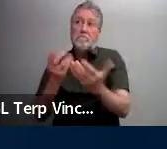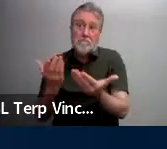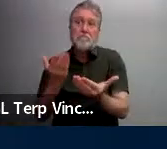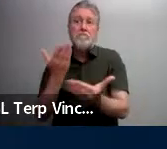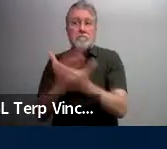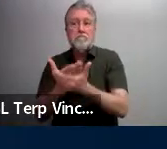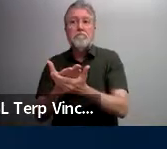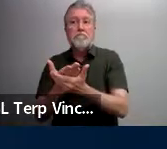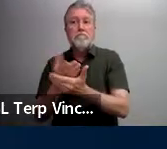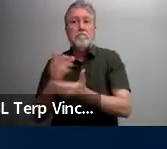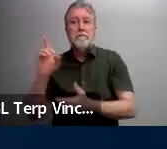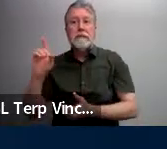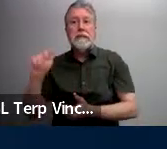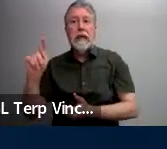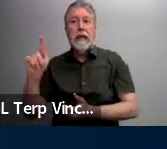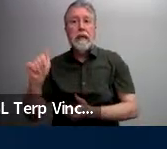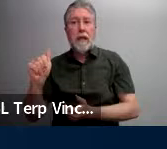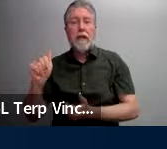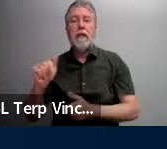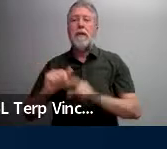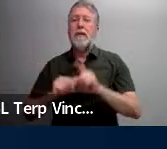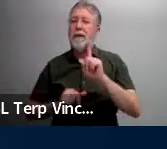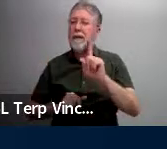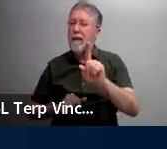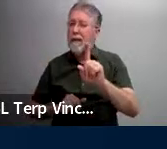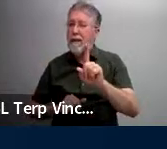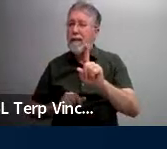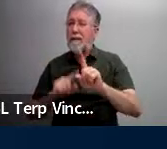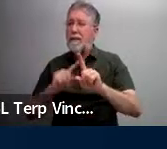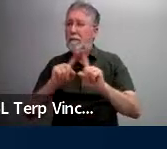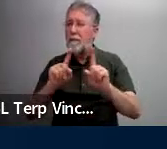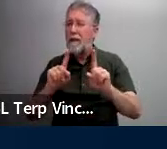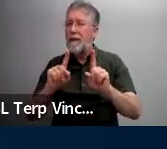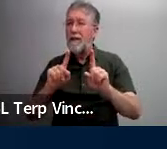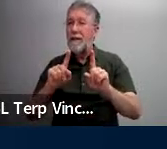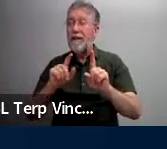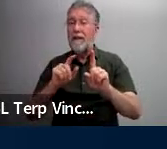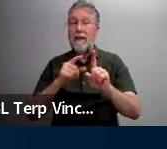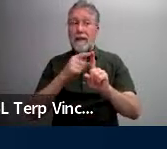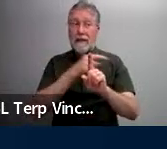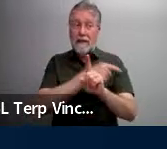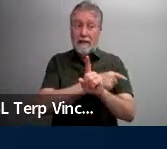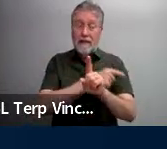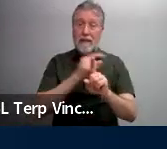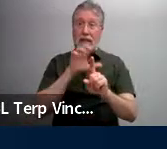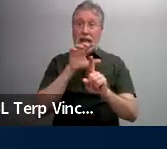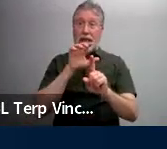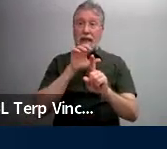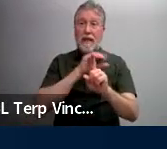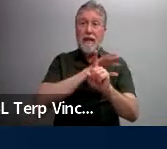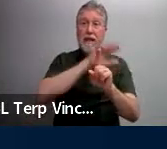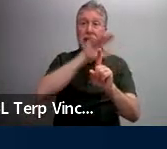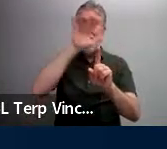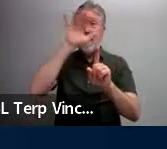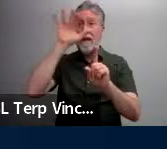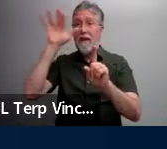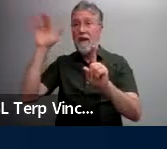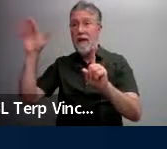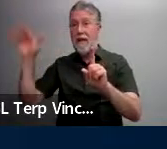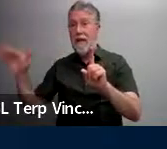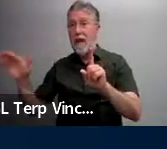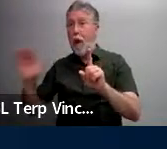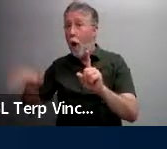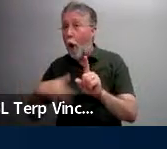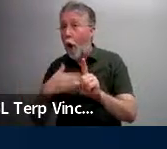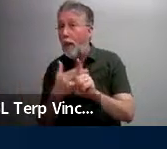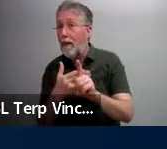data, but is this really the universe of data, or is this the entire data set that